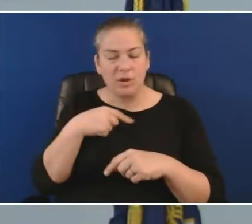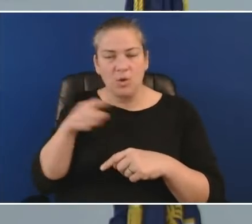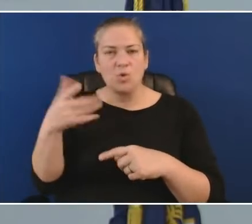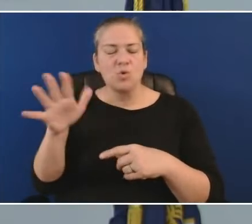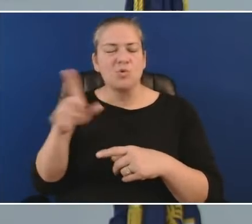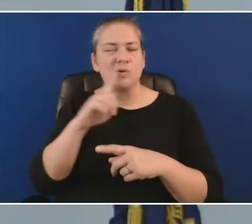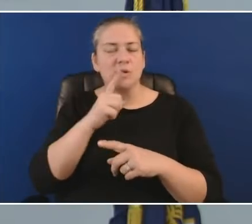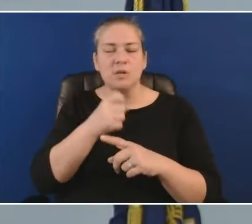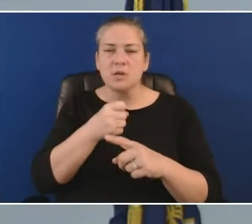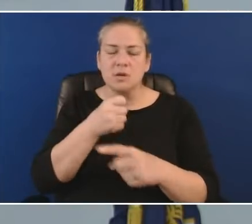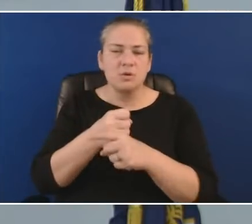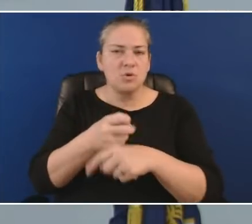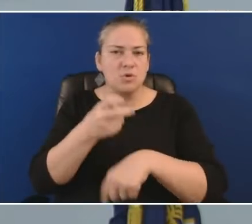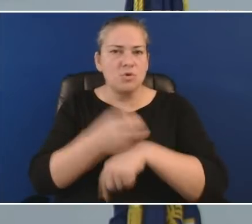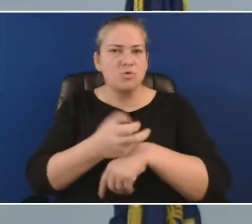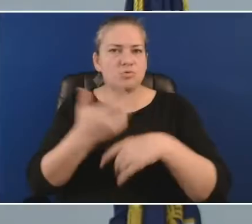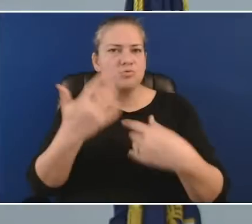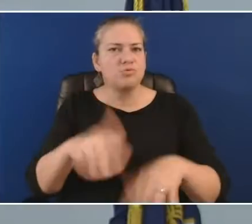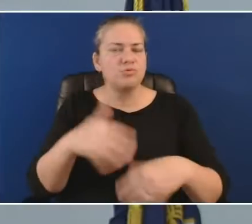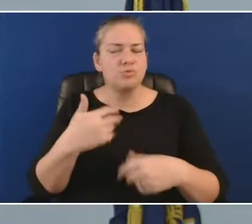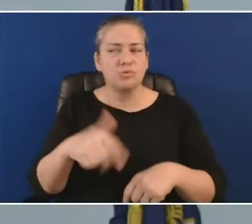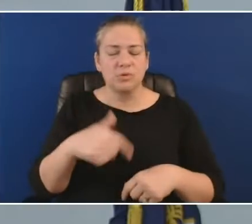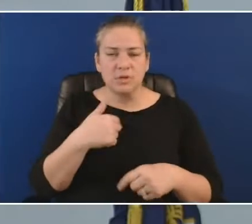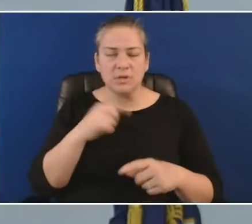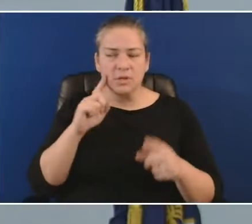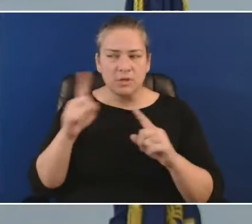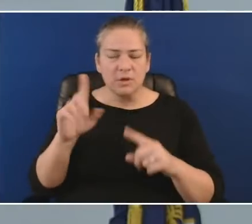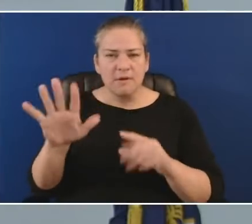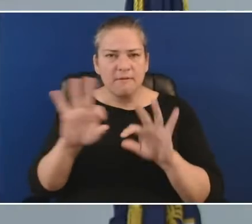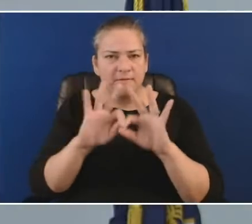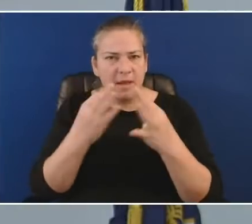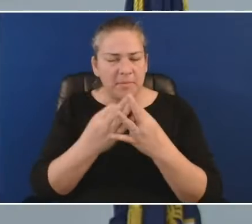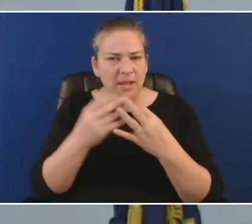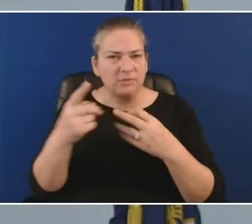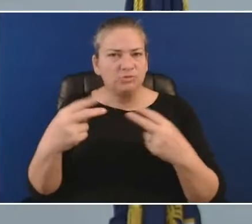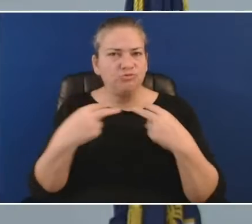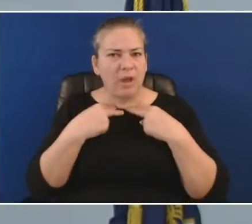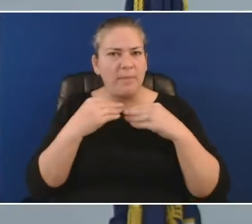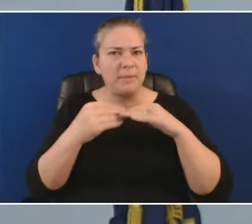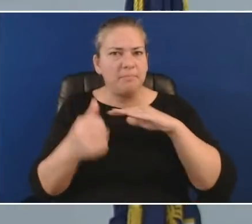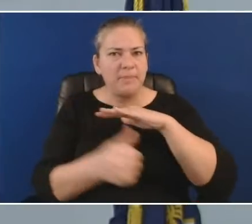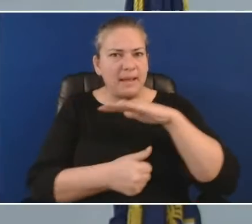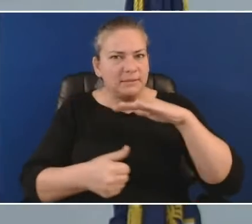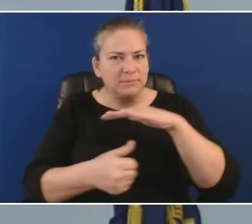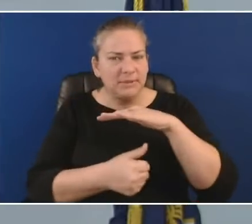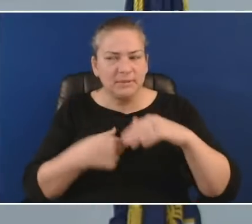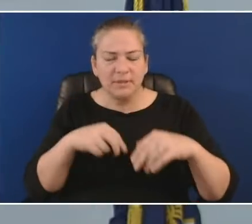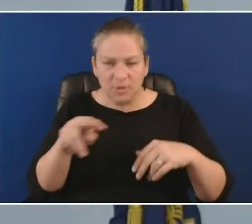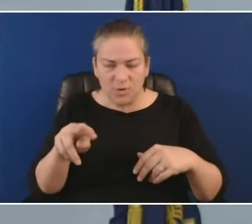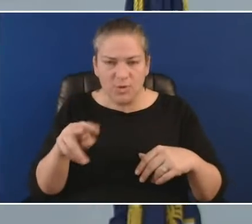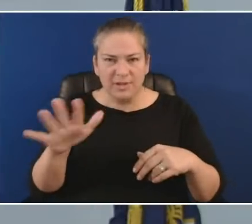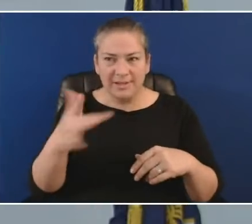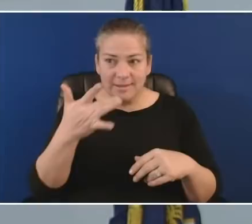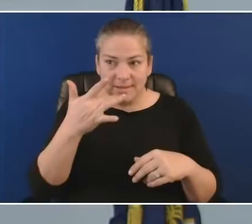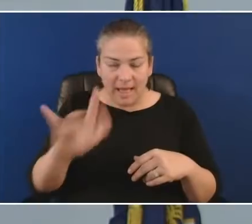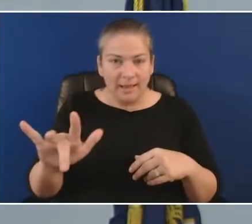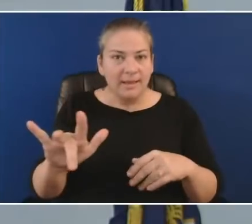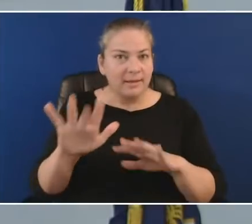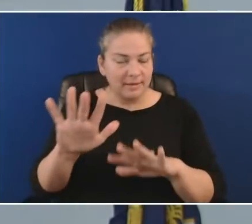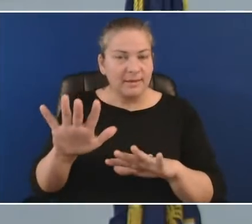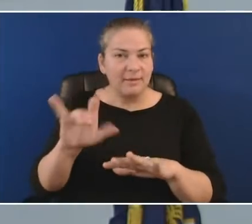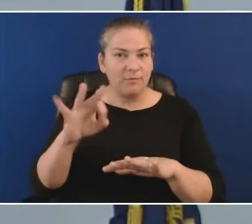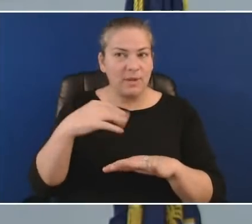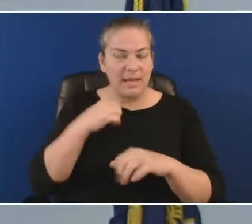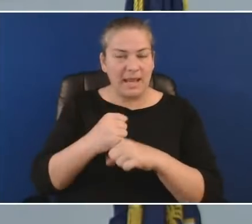Hearing about families trapped in a basement and actually thinking they're lucky as long as we can get to them based on